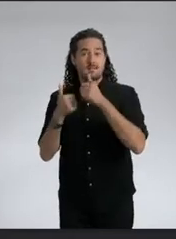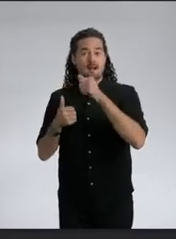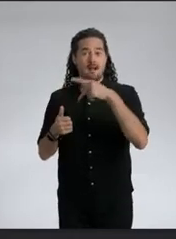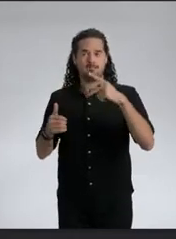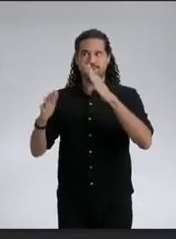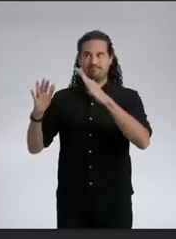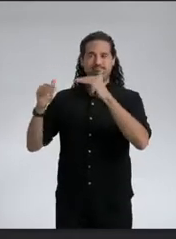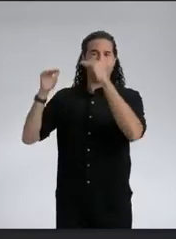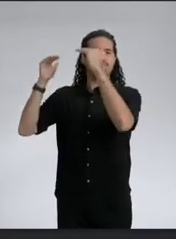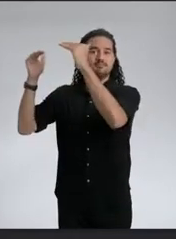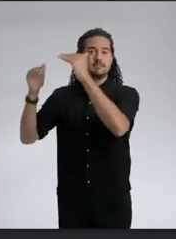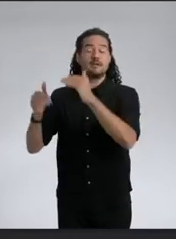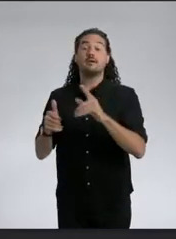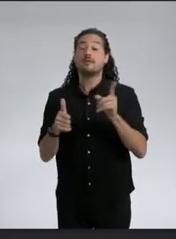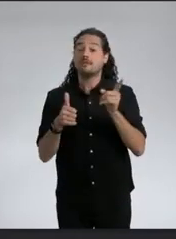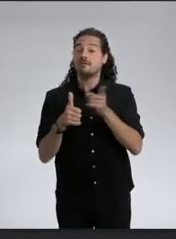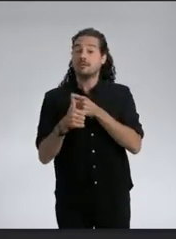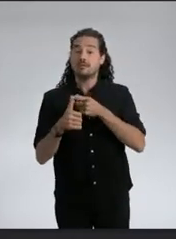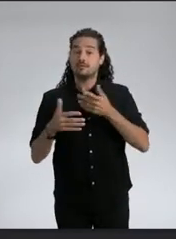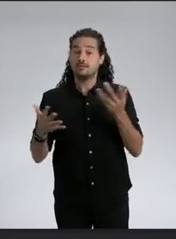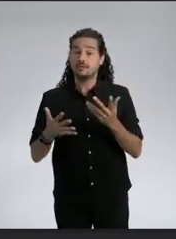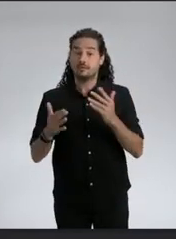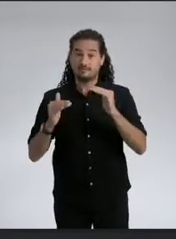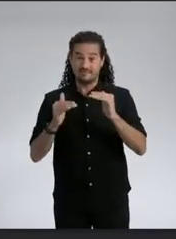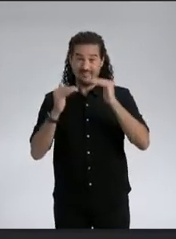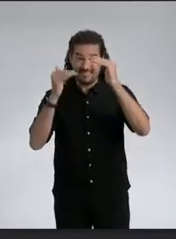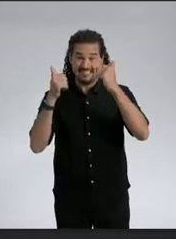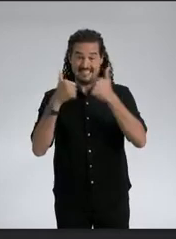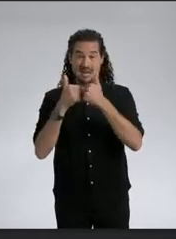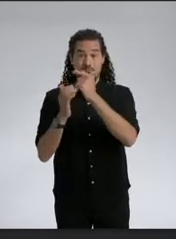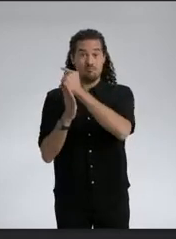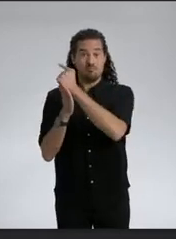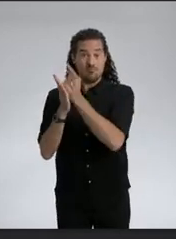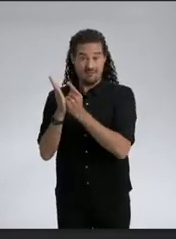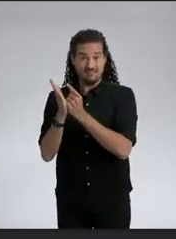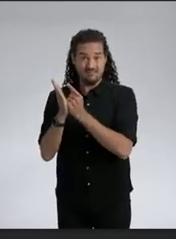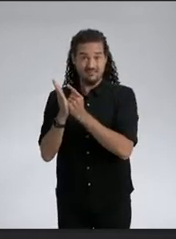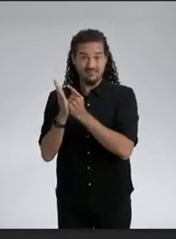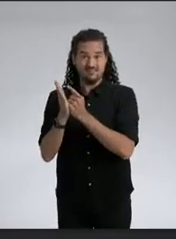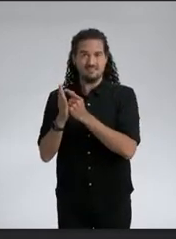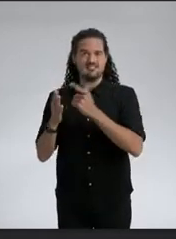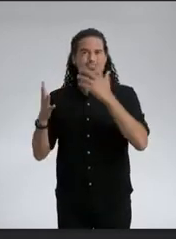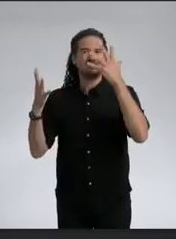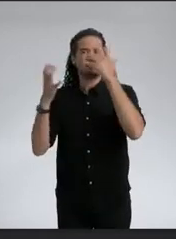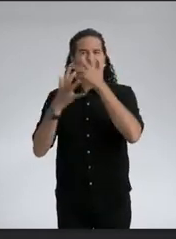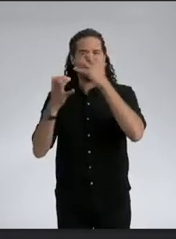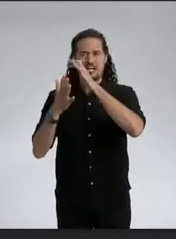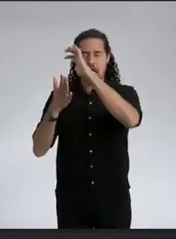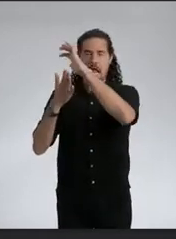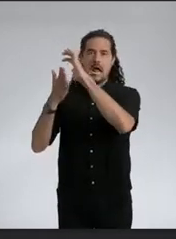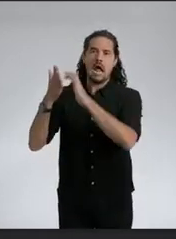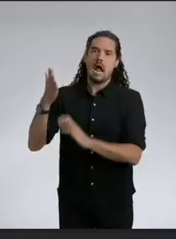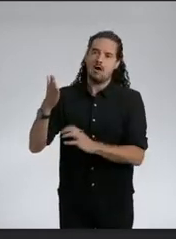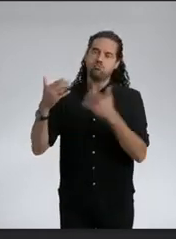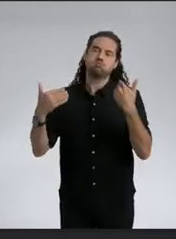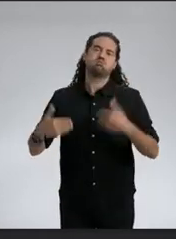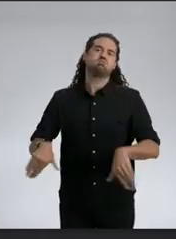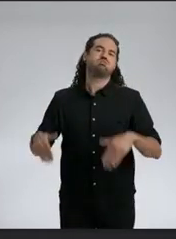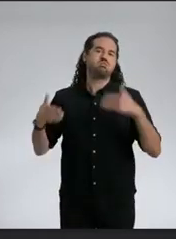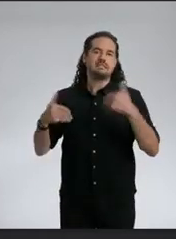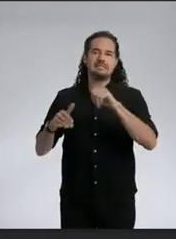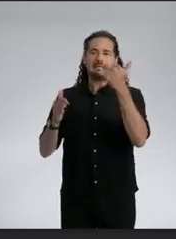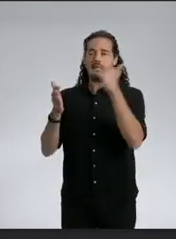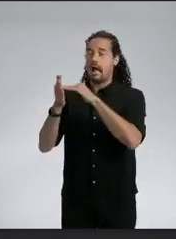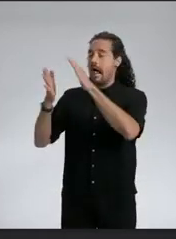building advanced GPU renders in games, GPU shaders can get really big. Debugging 10,000 lines of shader code across thousands of workgroups,